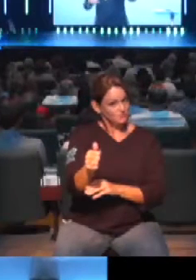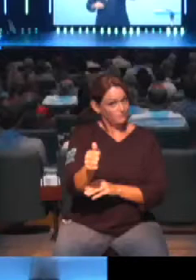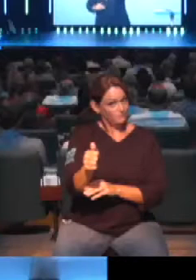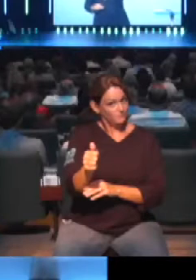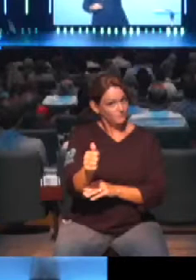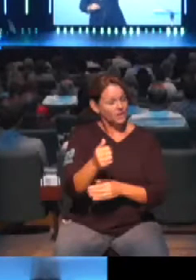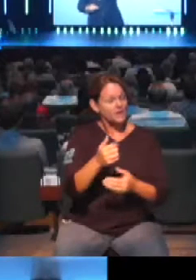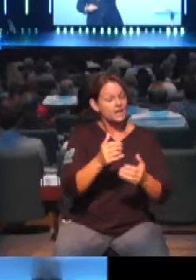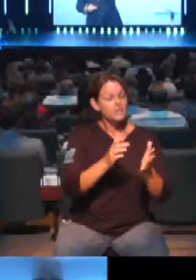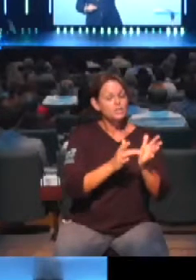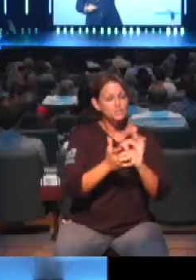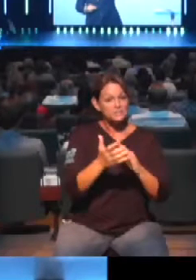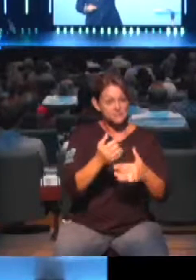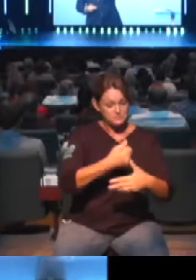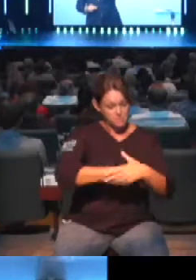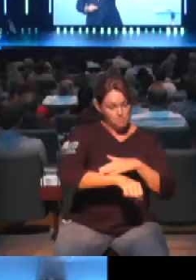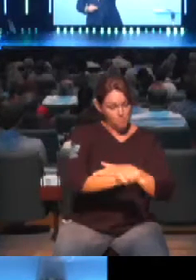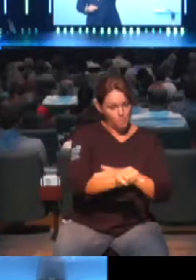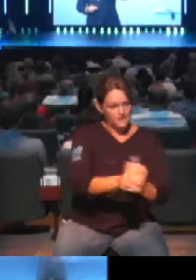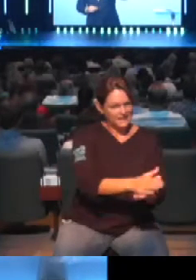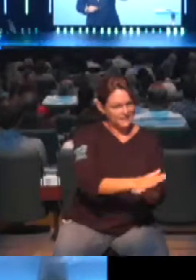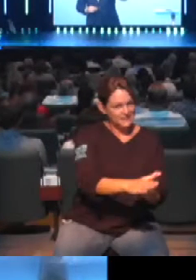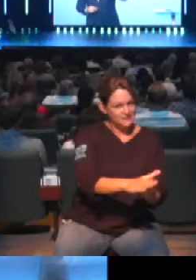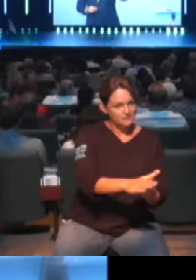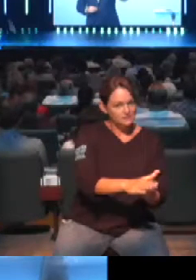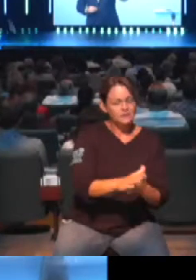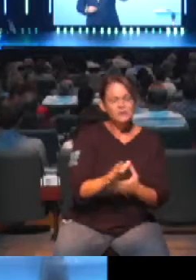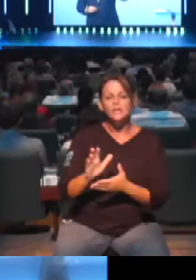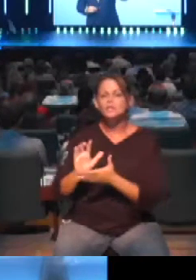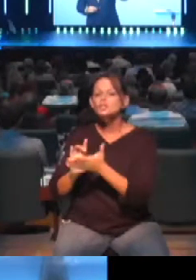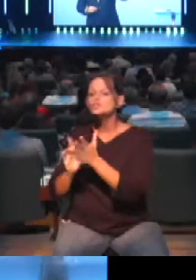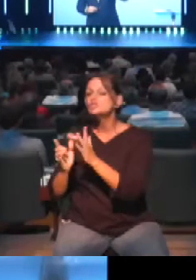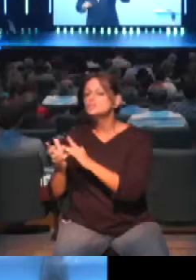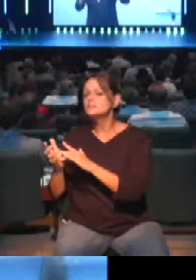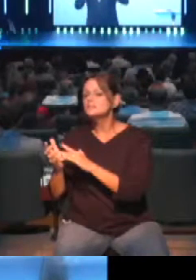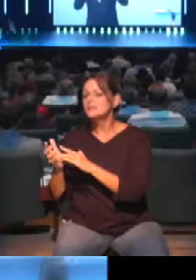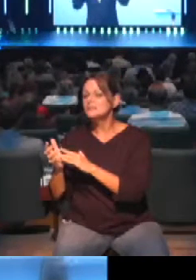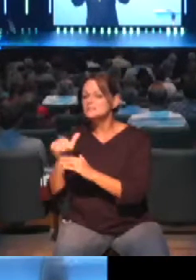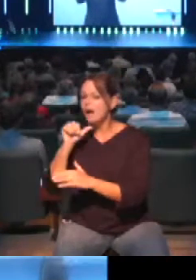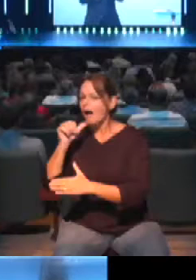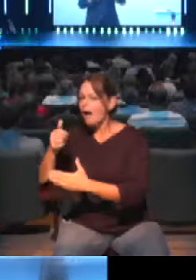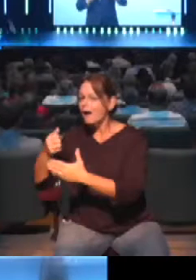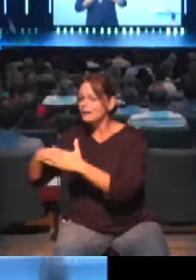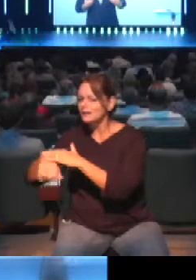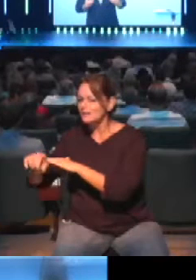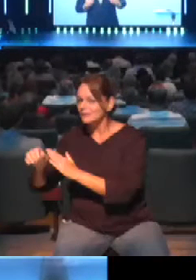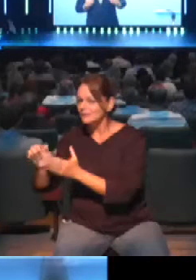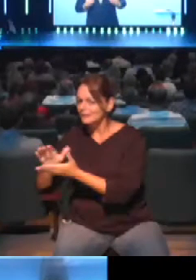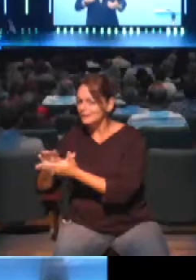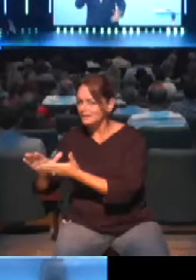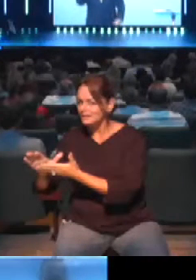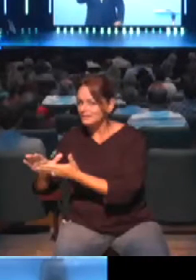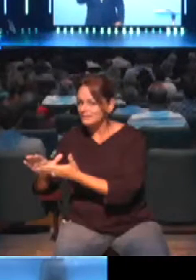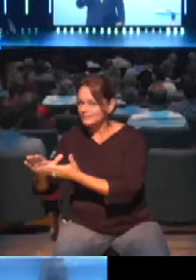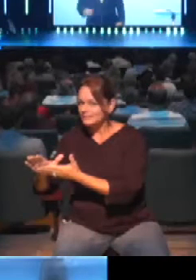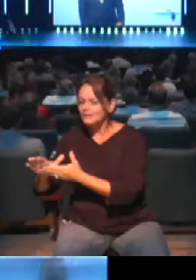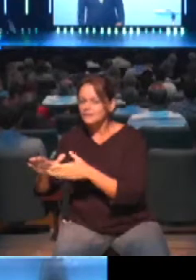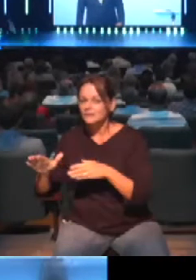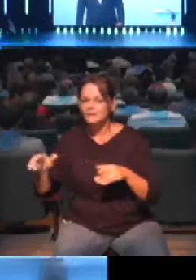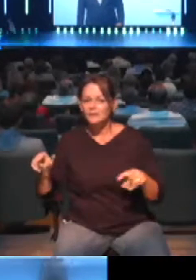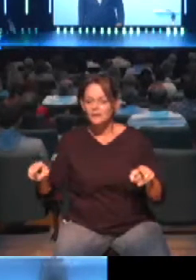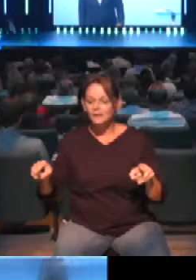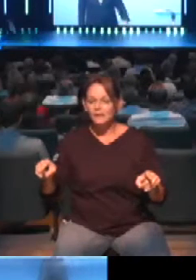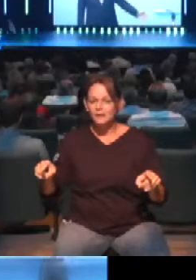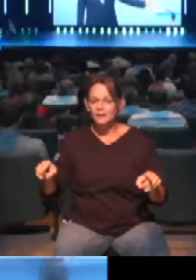this. The clean had to be sacrificed so that the unclean could be